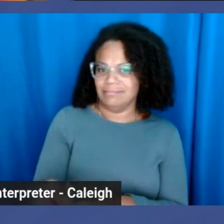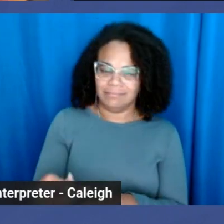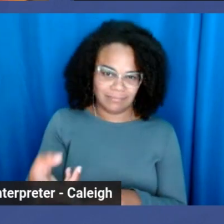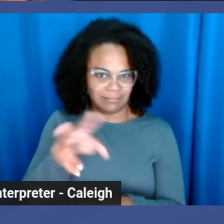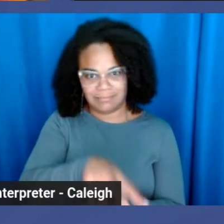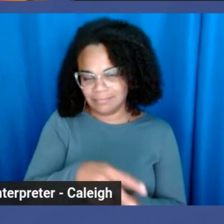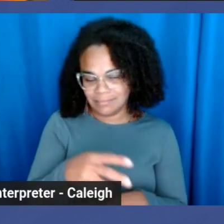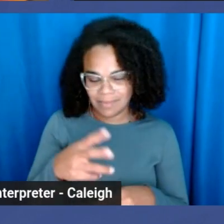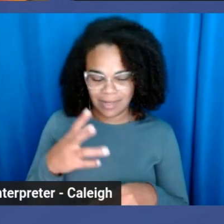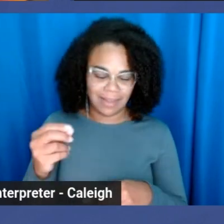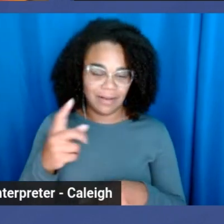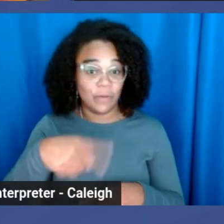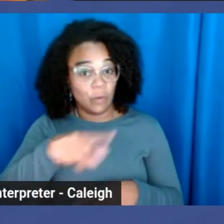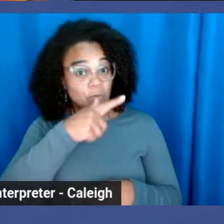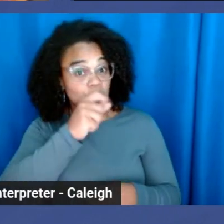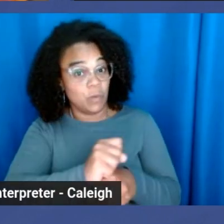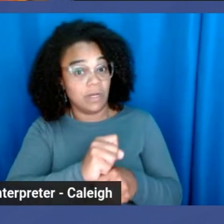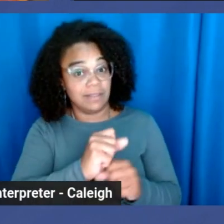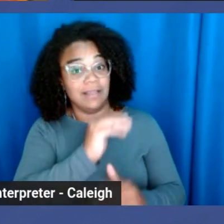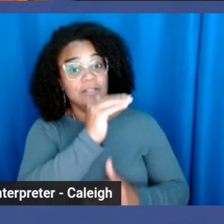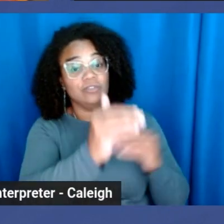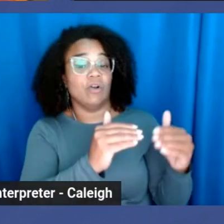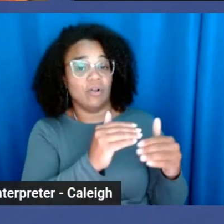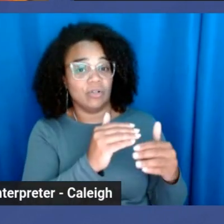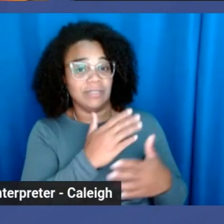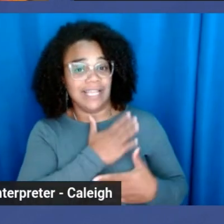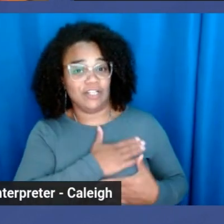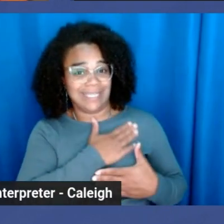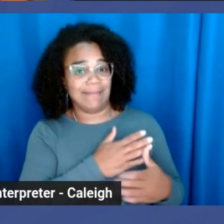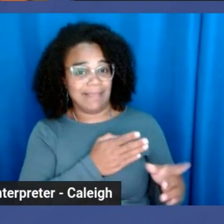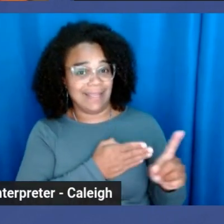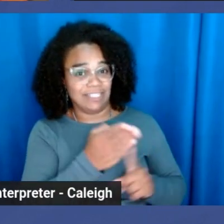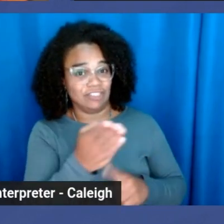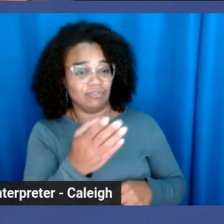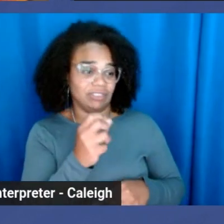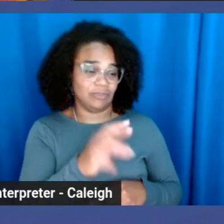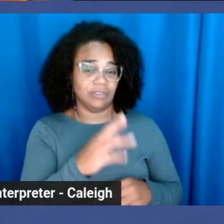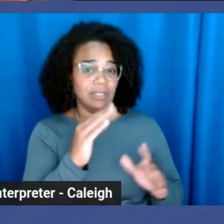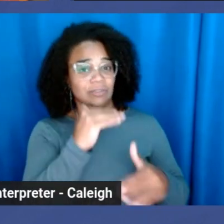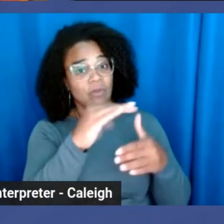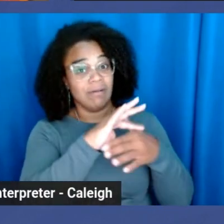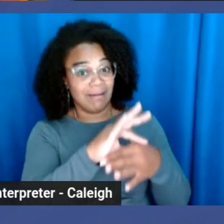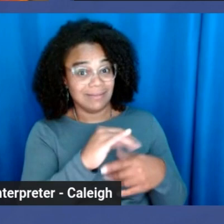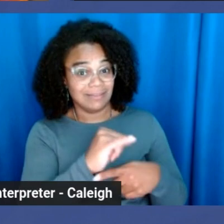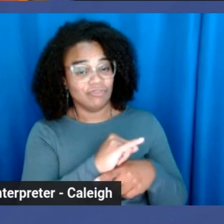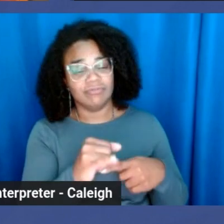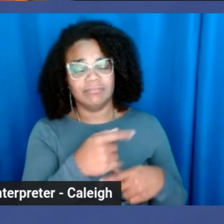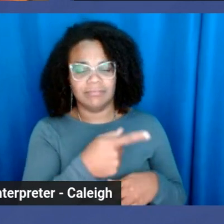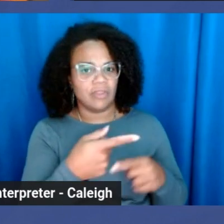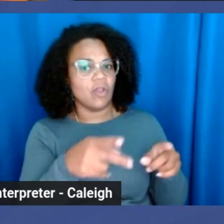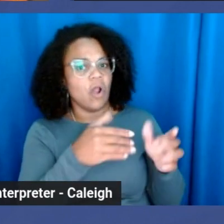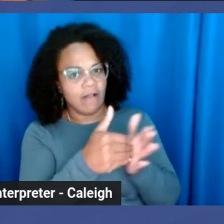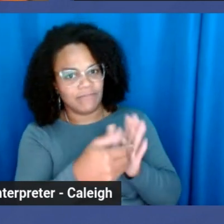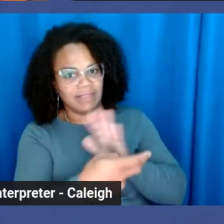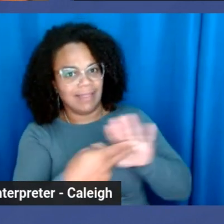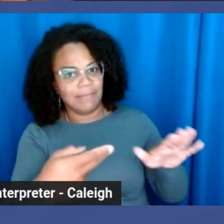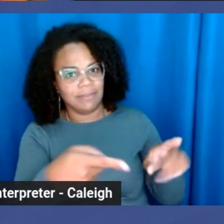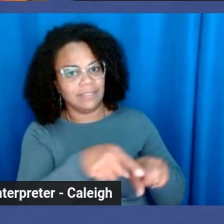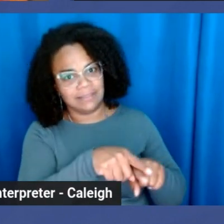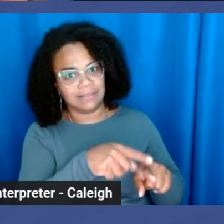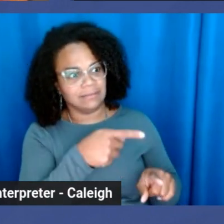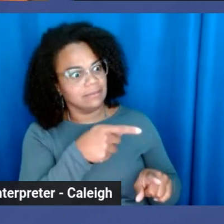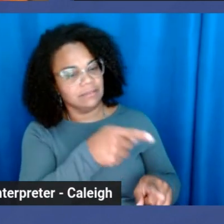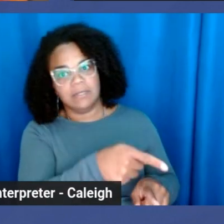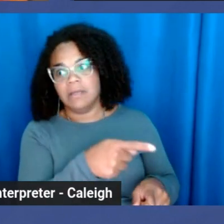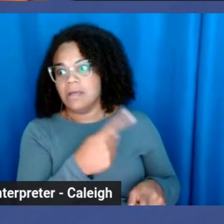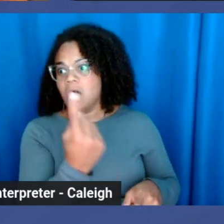adult entertainment industry, adult content production industry, are labeled as always exploited, not